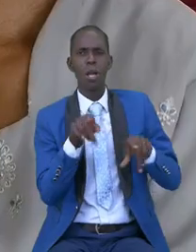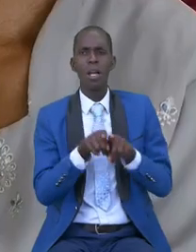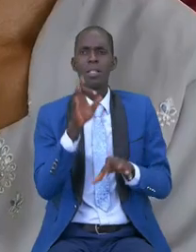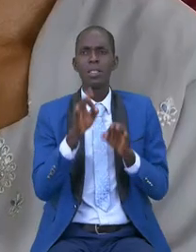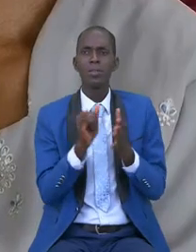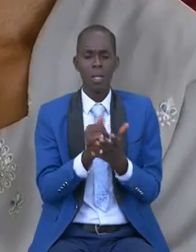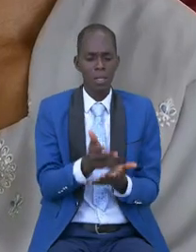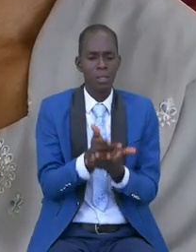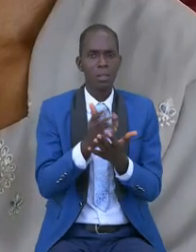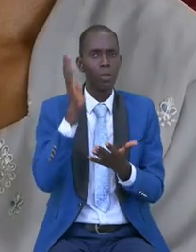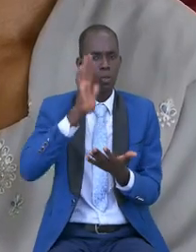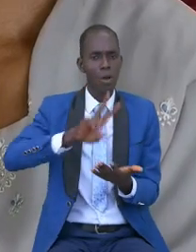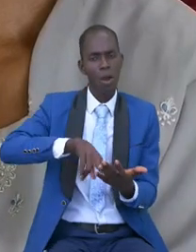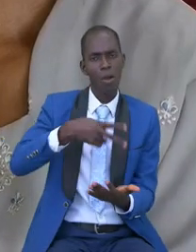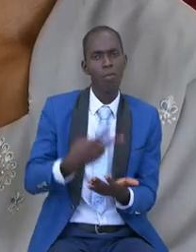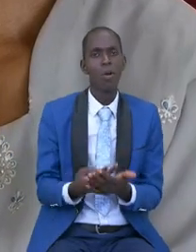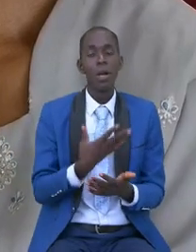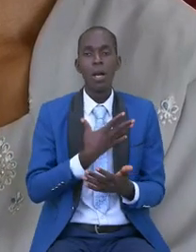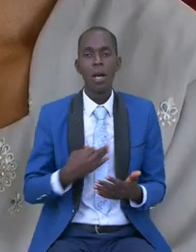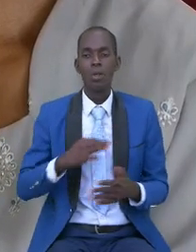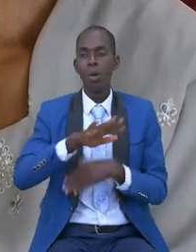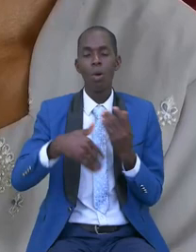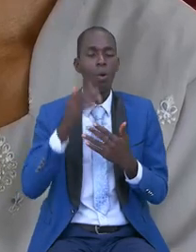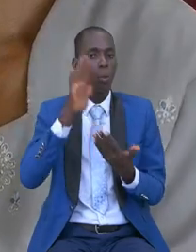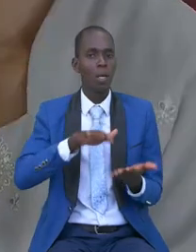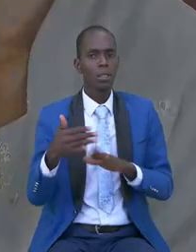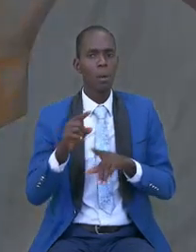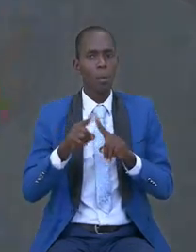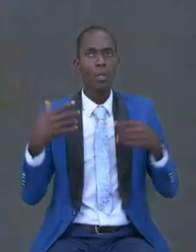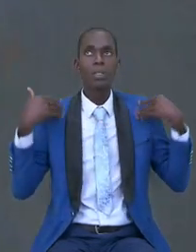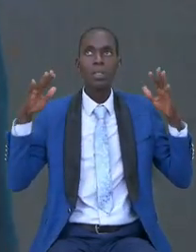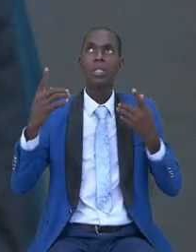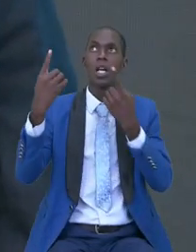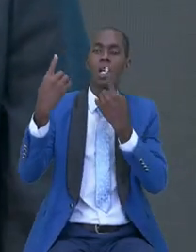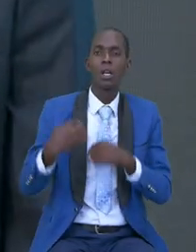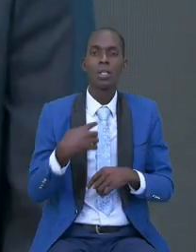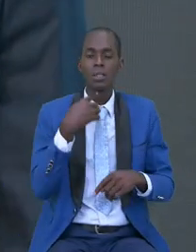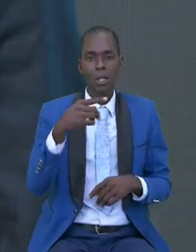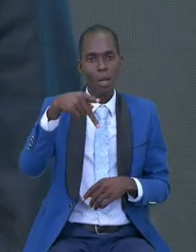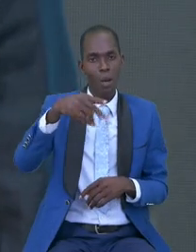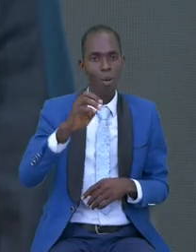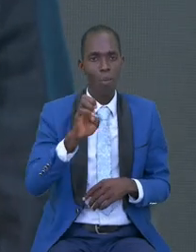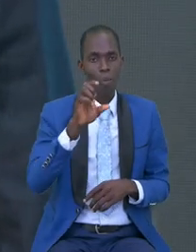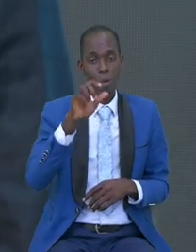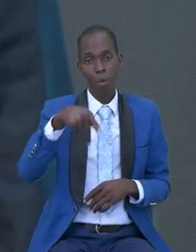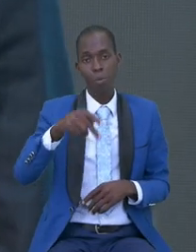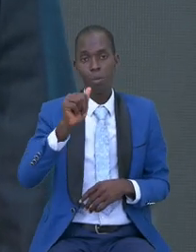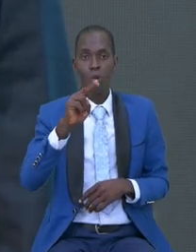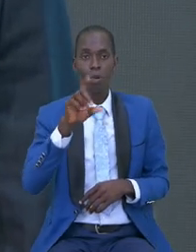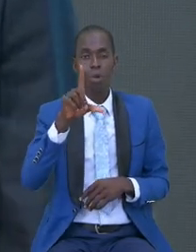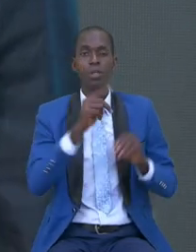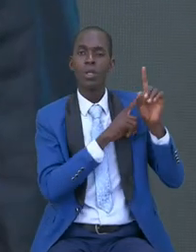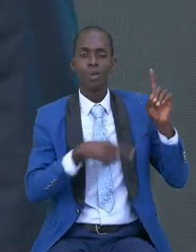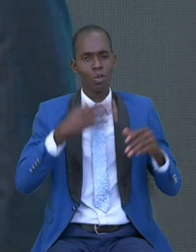going to die. And then an angel came and said, Paul, the Lord knows you are here, and because you